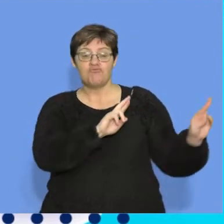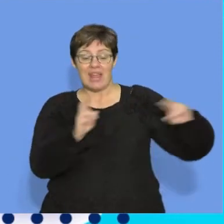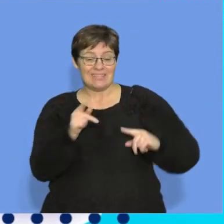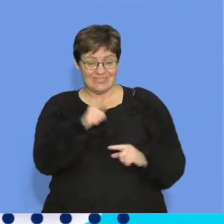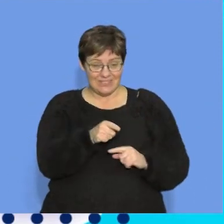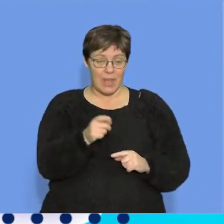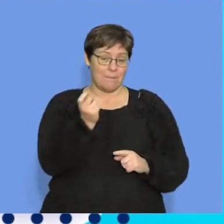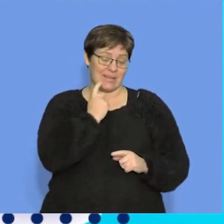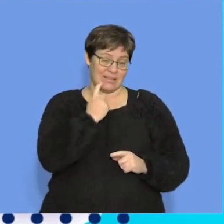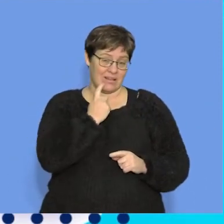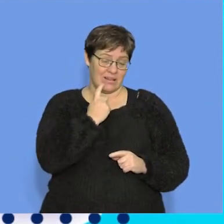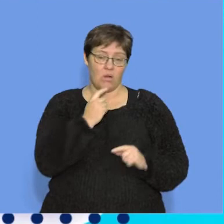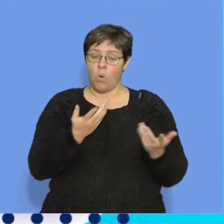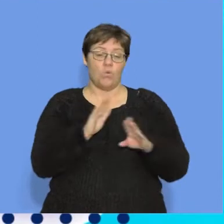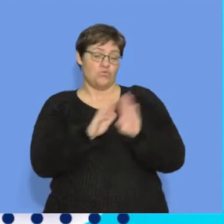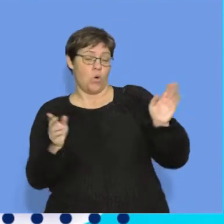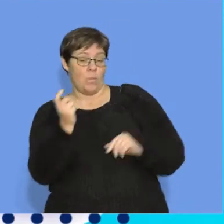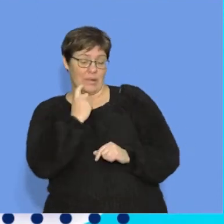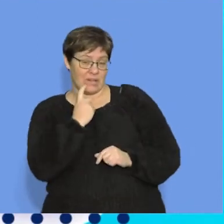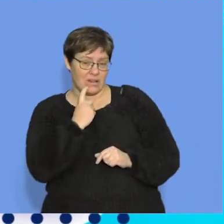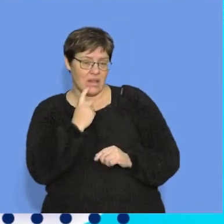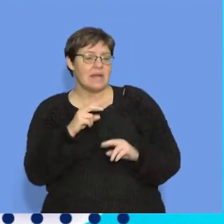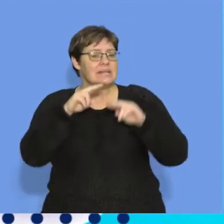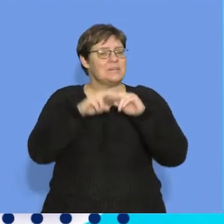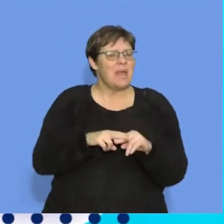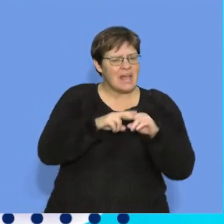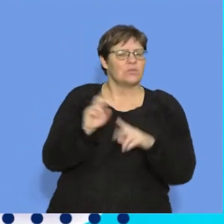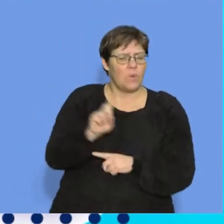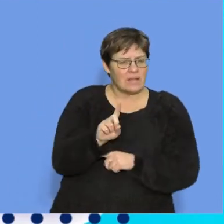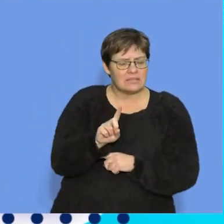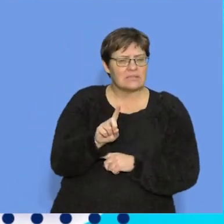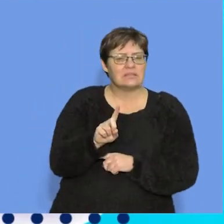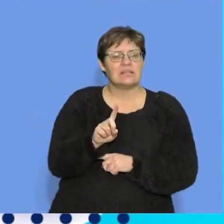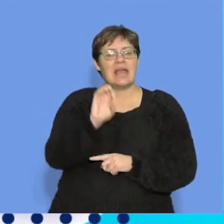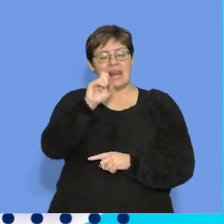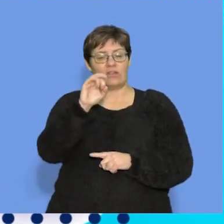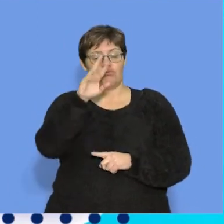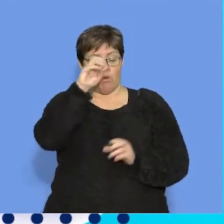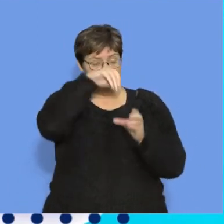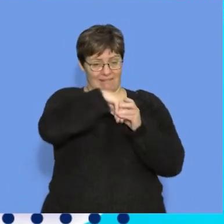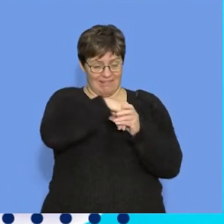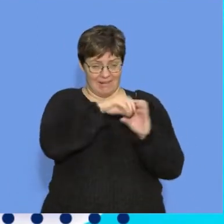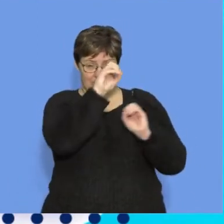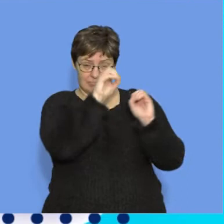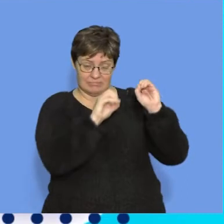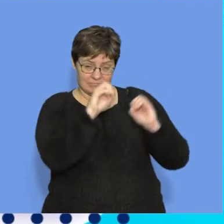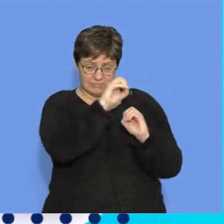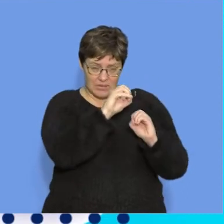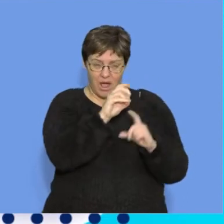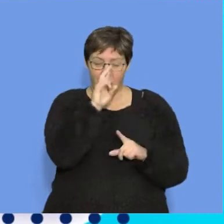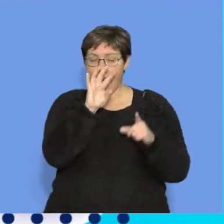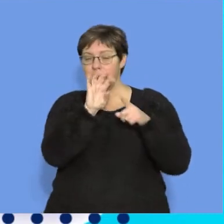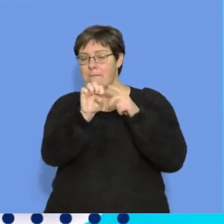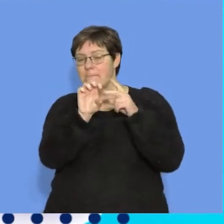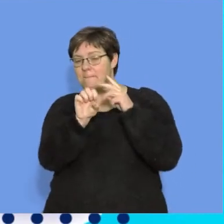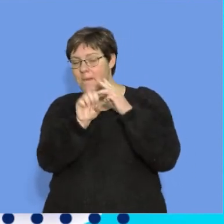of the metal, or the non-metal, which depends really on the electron configuration, we recognize that different things